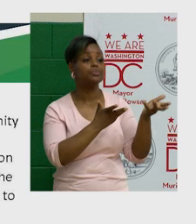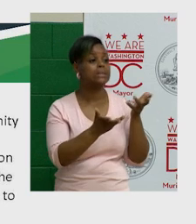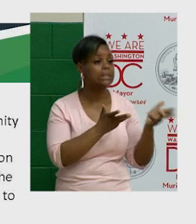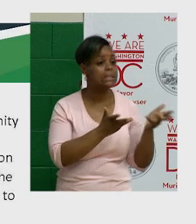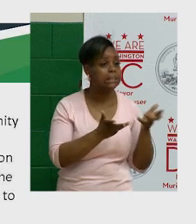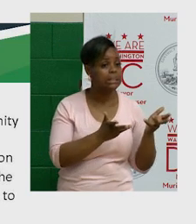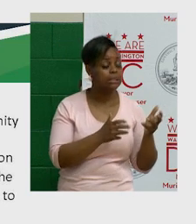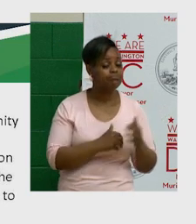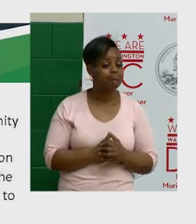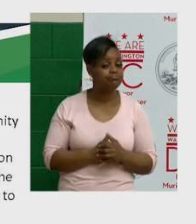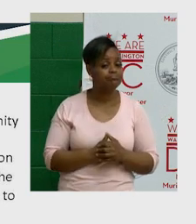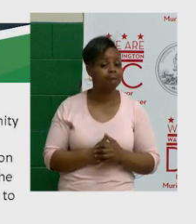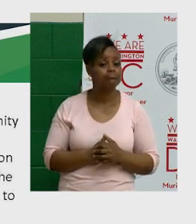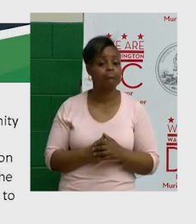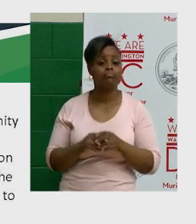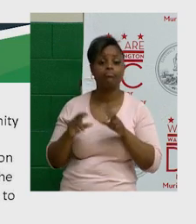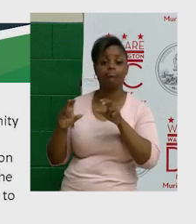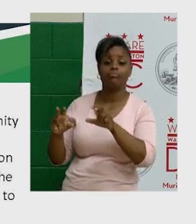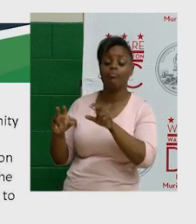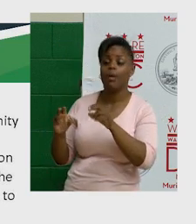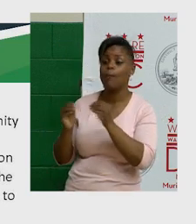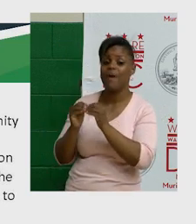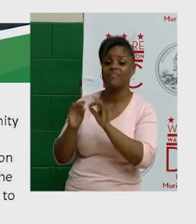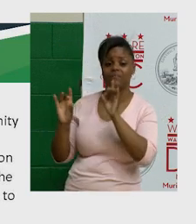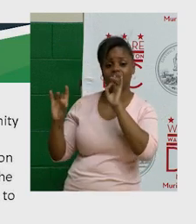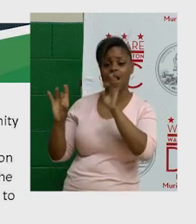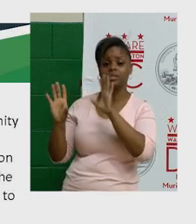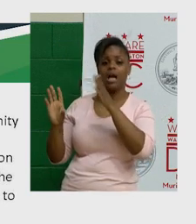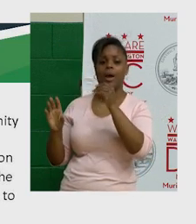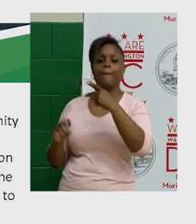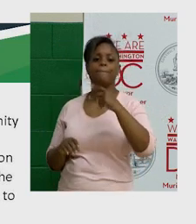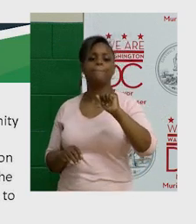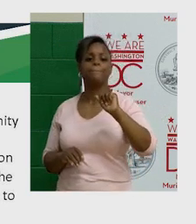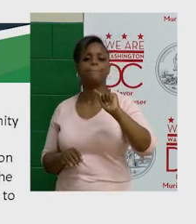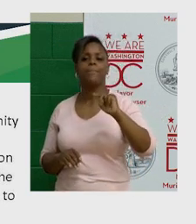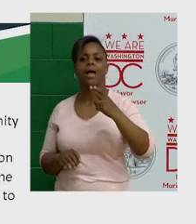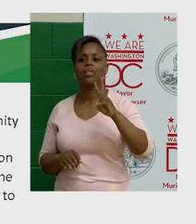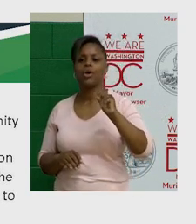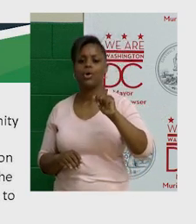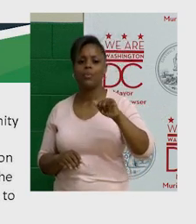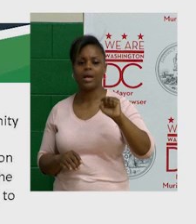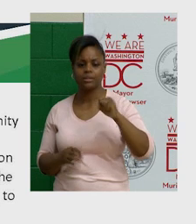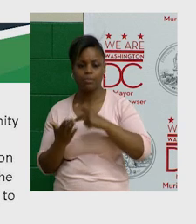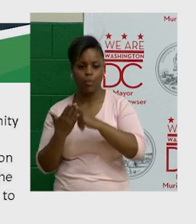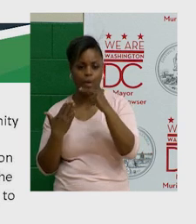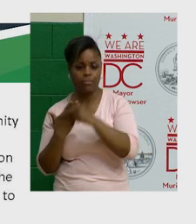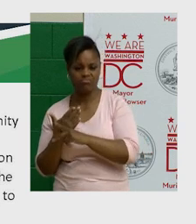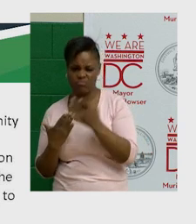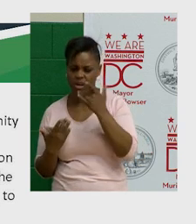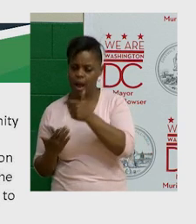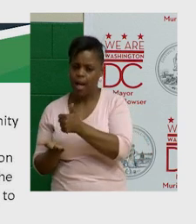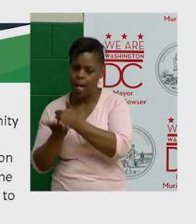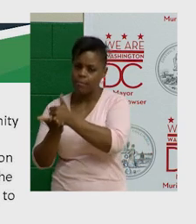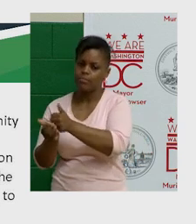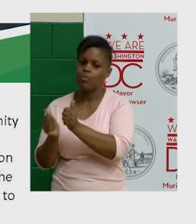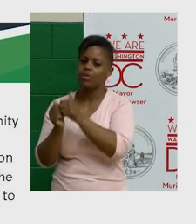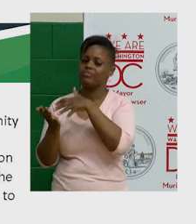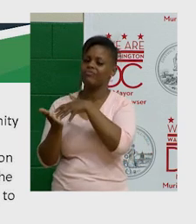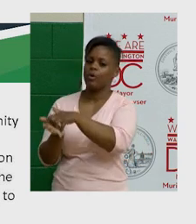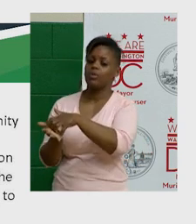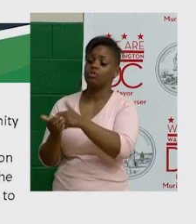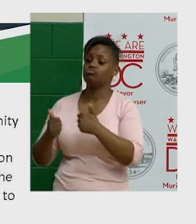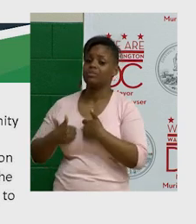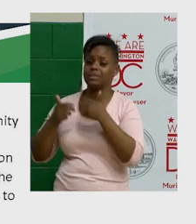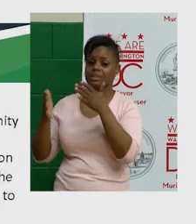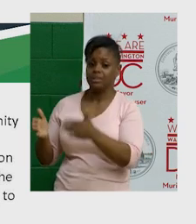into violence prevention funding and pathways programs to help some of our most vulnerable residents graduate